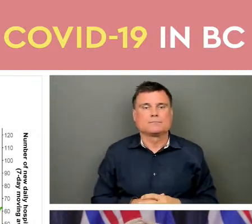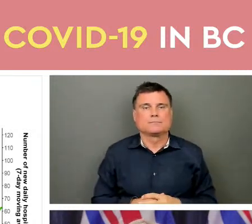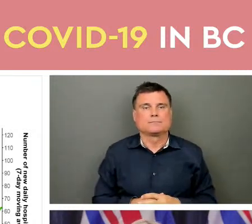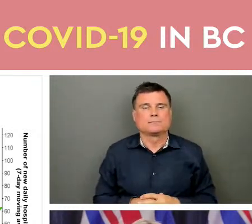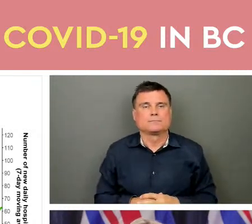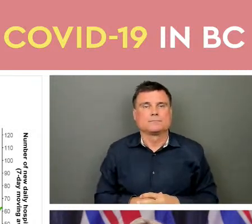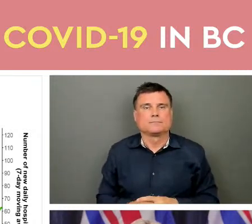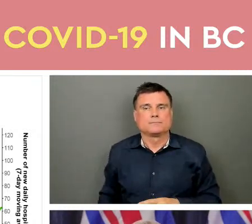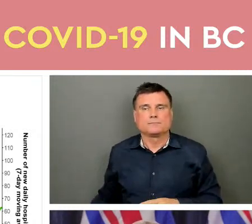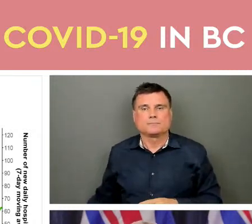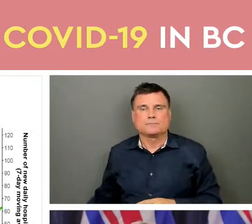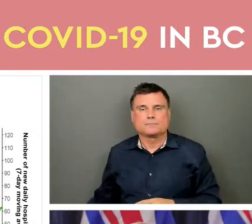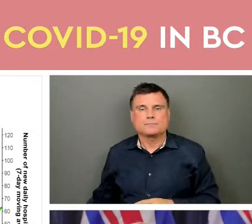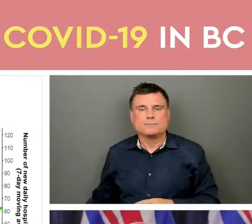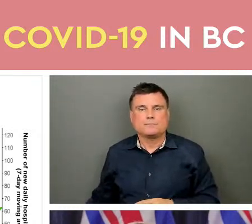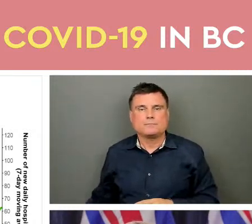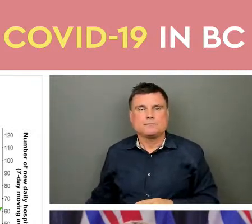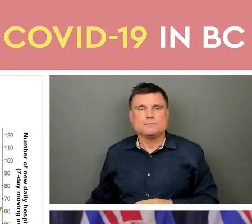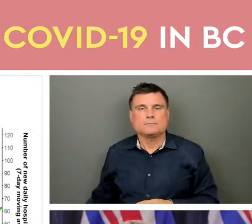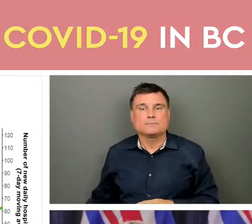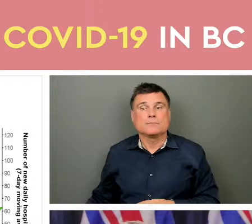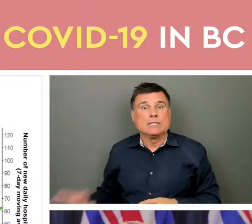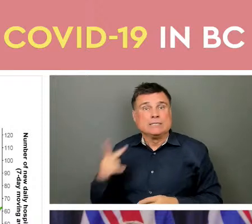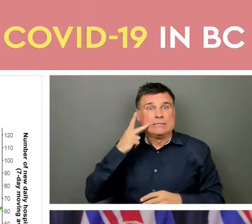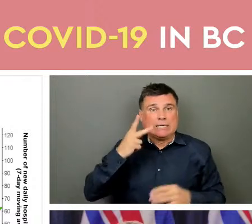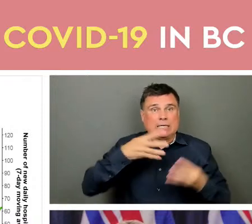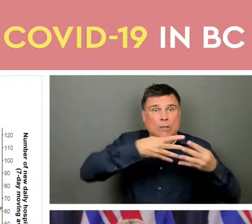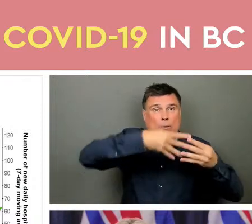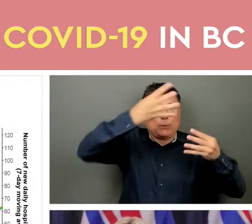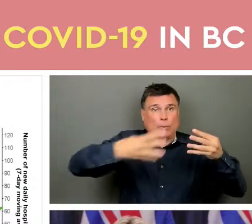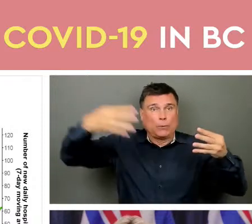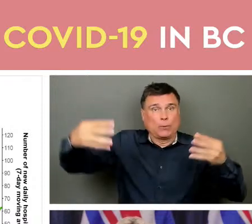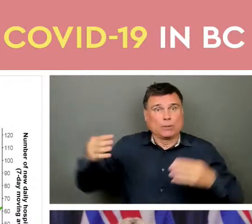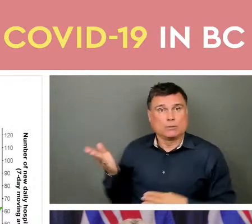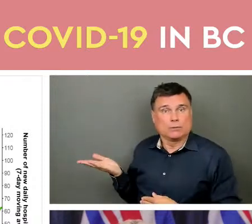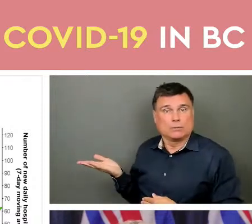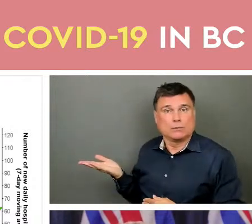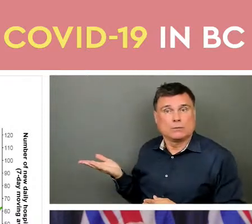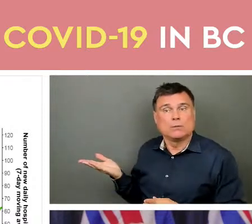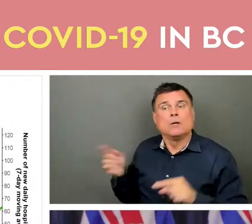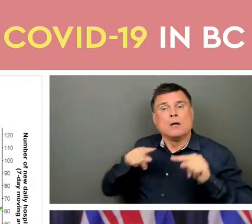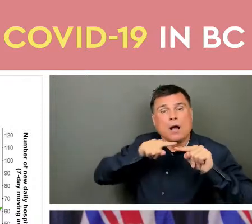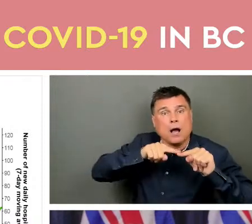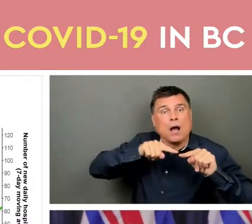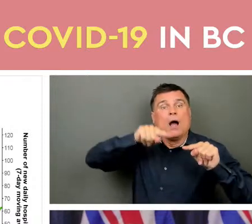This is our epidemic curve from the beginning, and what we can see is